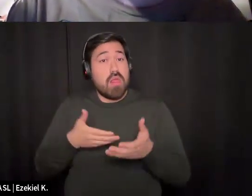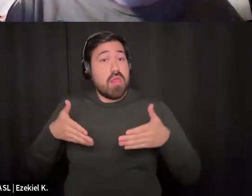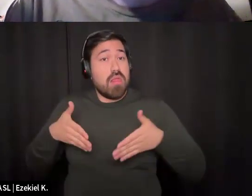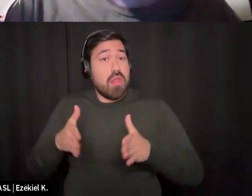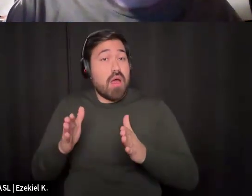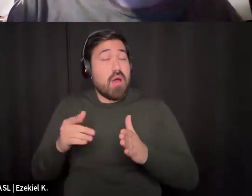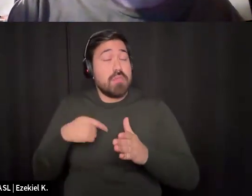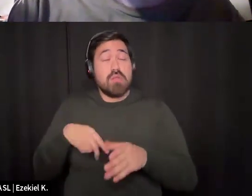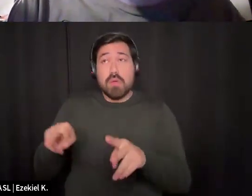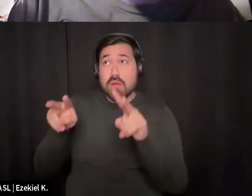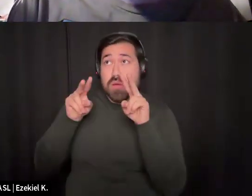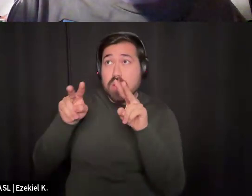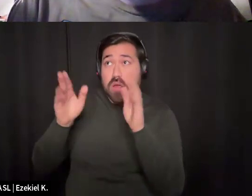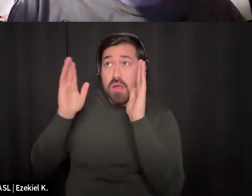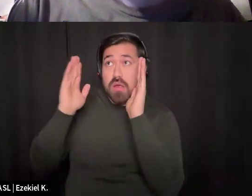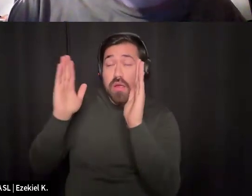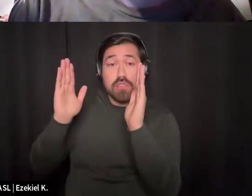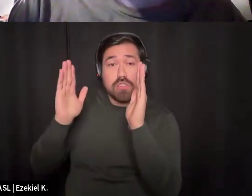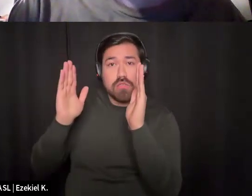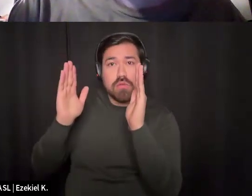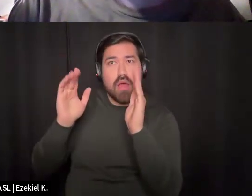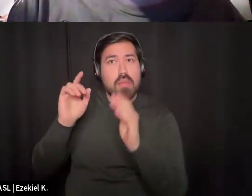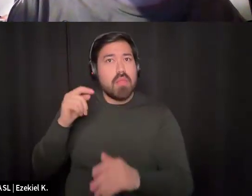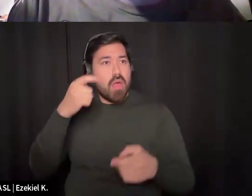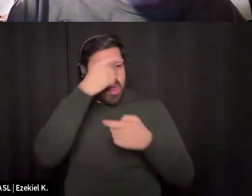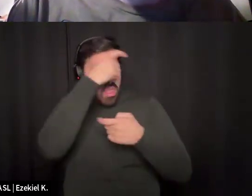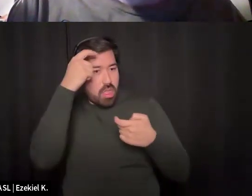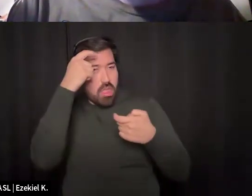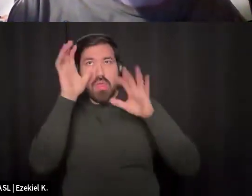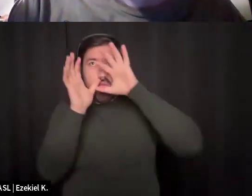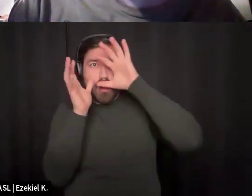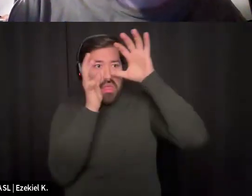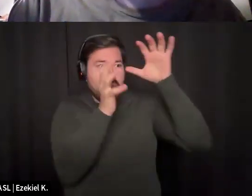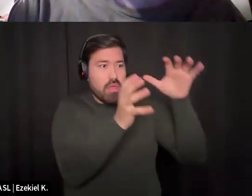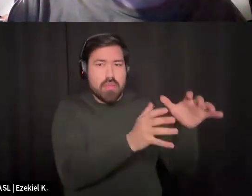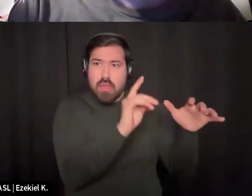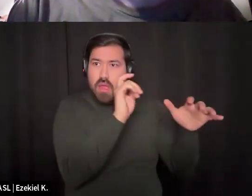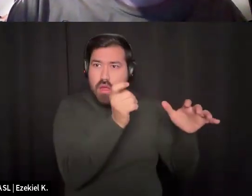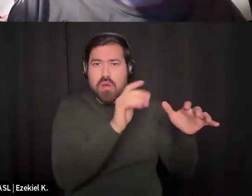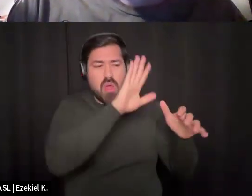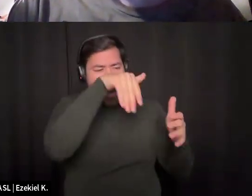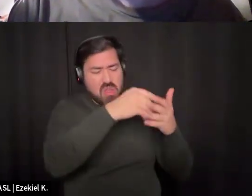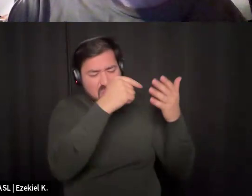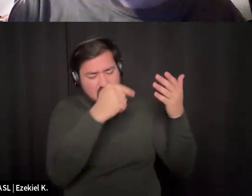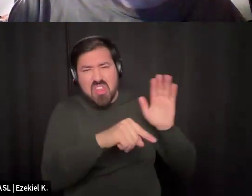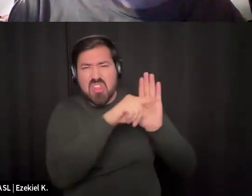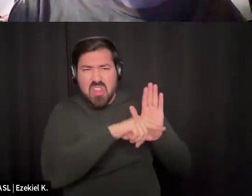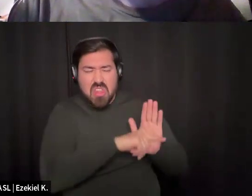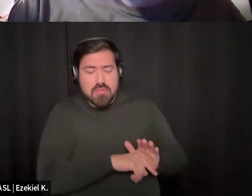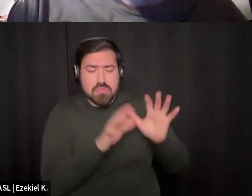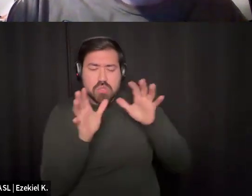senses without engaging my trauma and those like sort of narratives that I think are